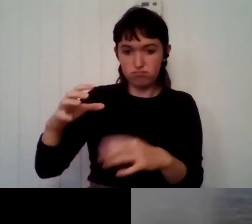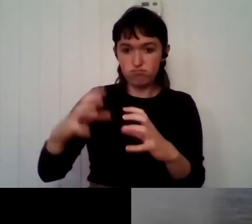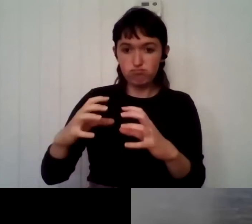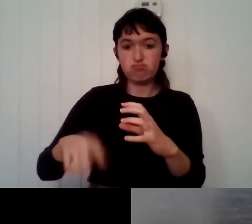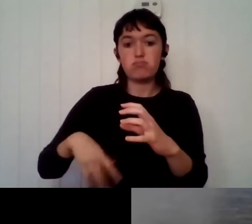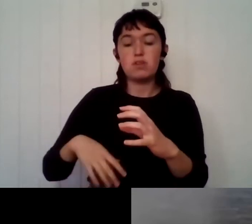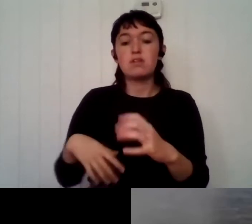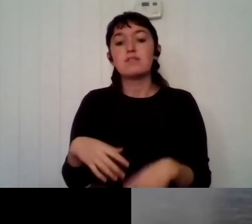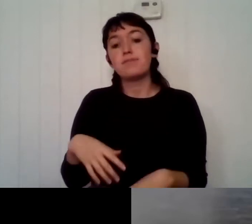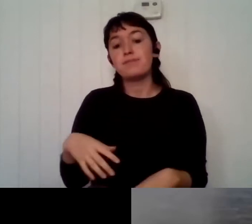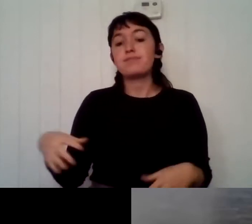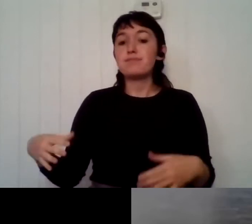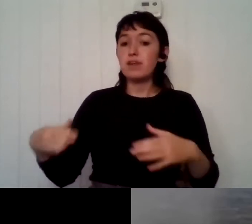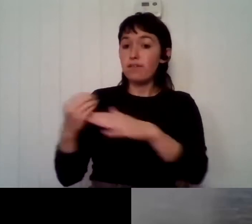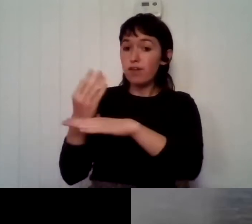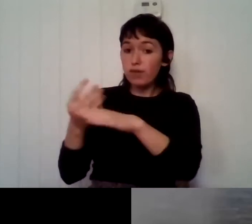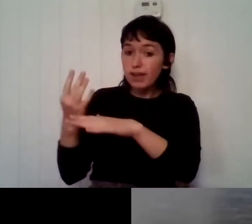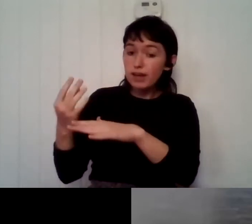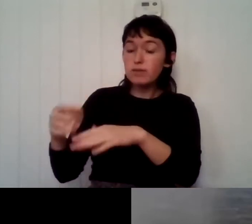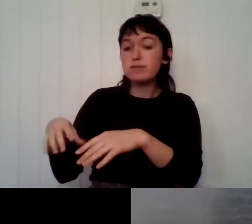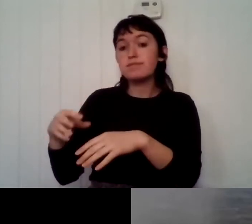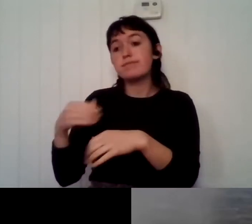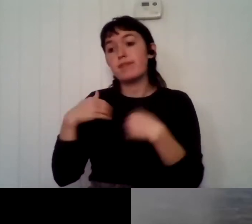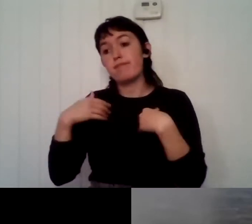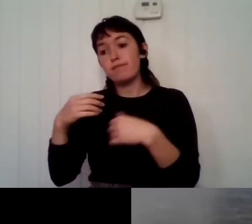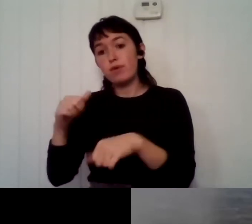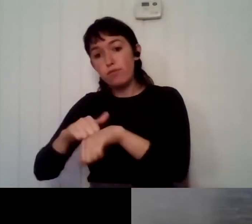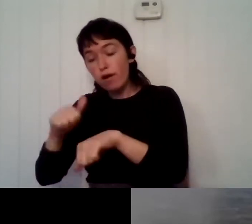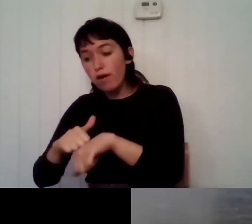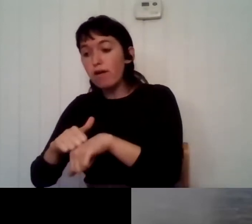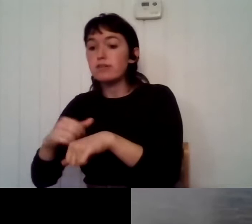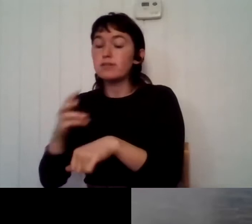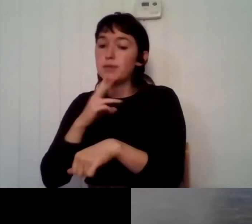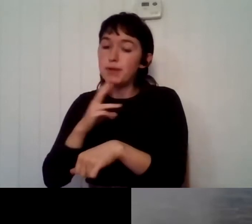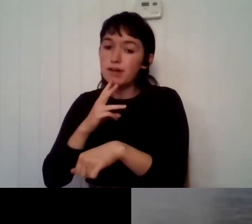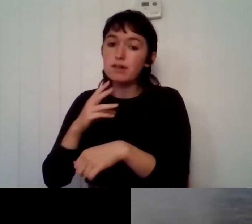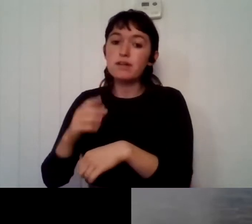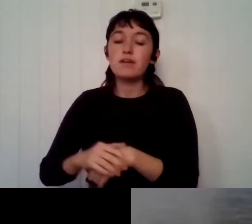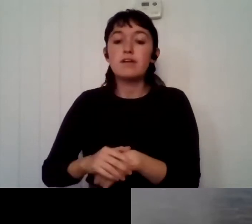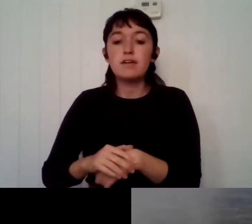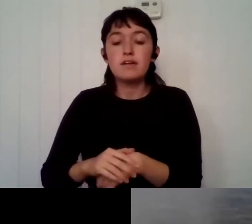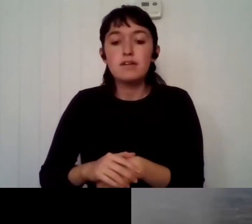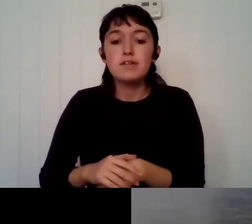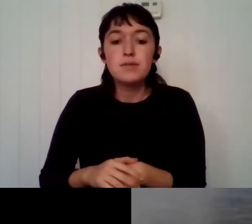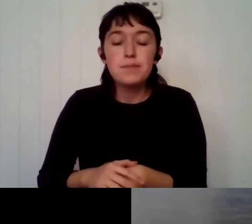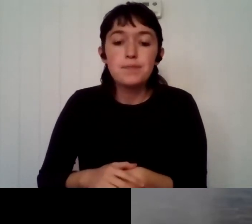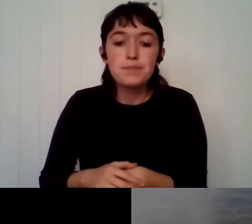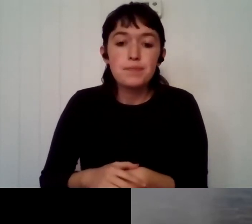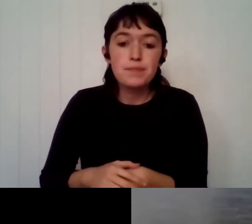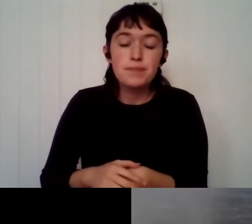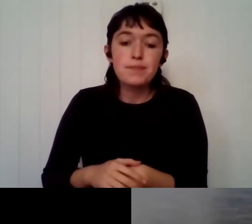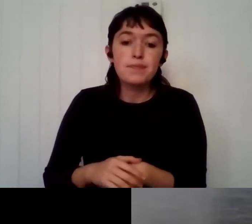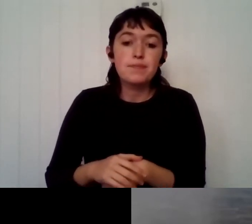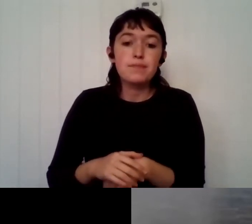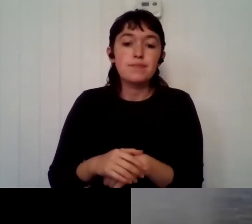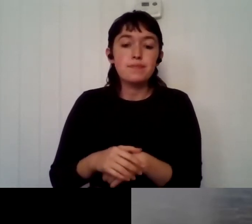rock, and rock, and sometimes a little bit of water. Especially, for example, if you think Mont Saint Helens, or